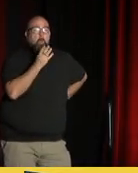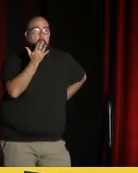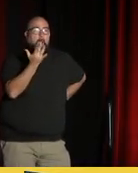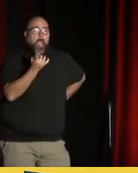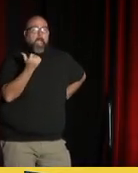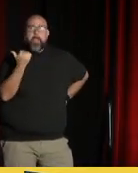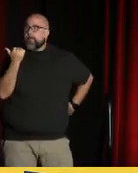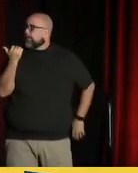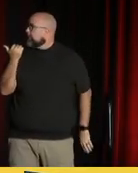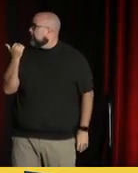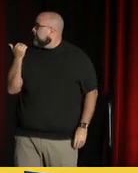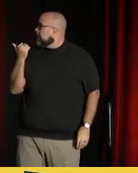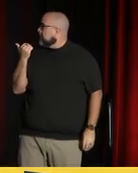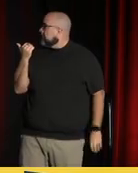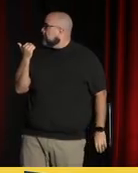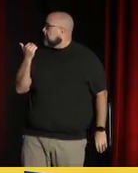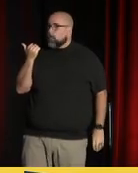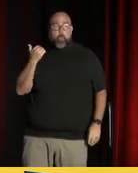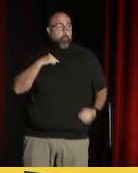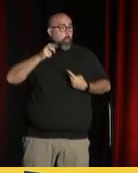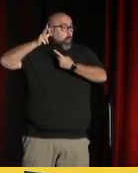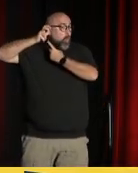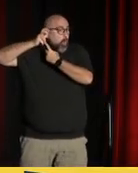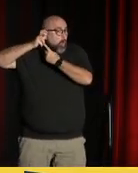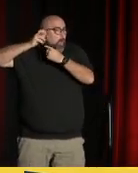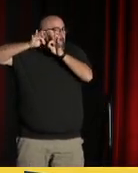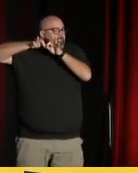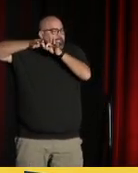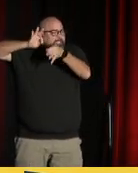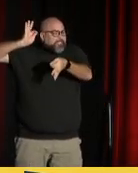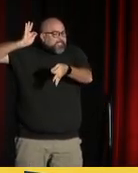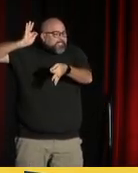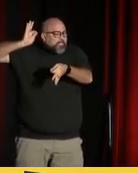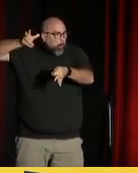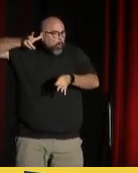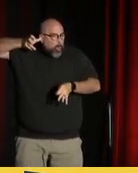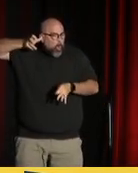because we heard it making ripping noises into